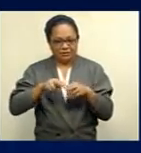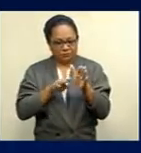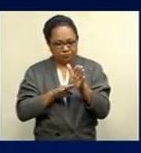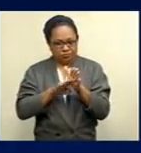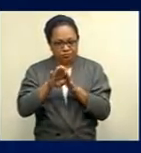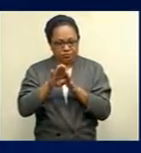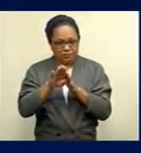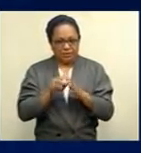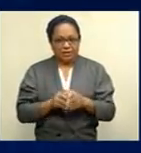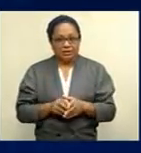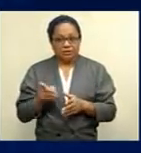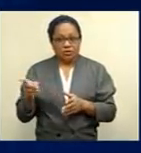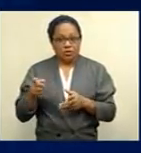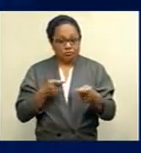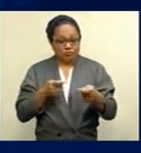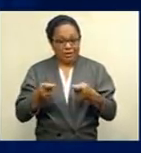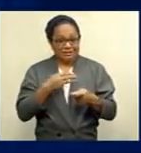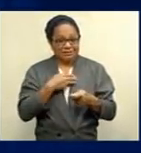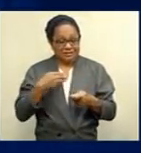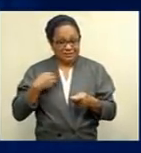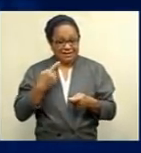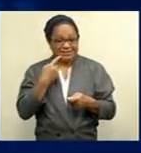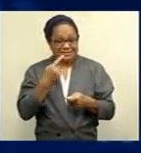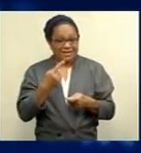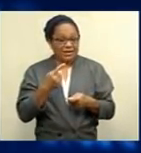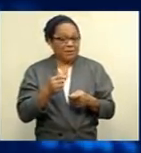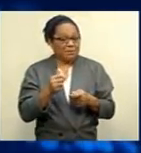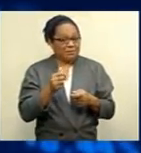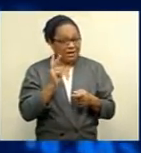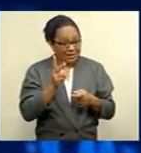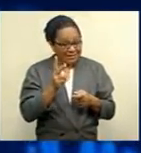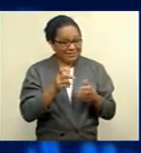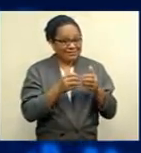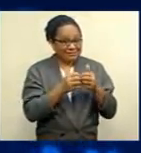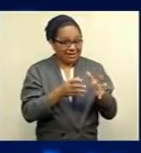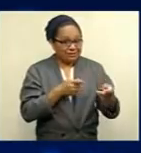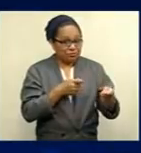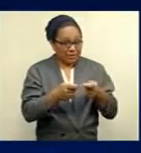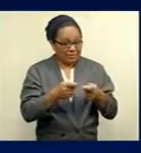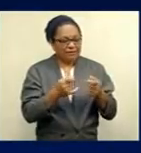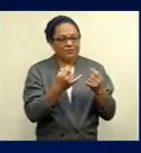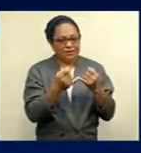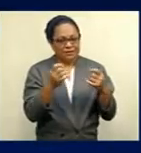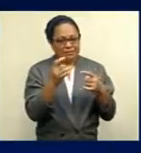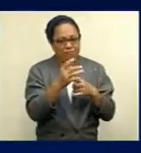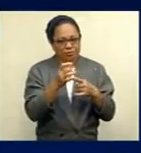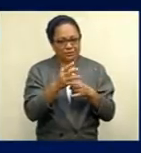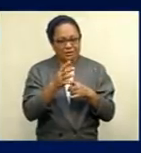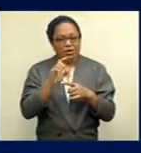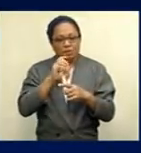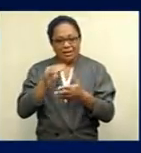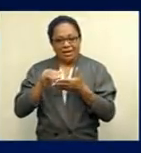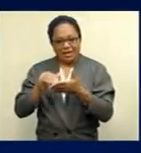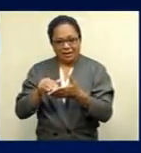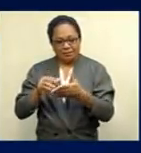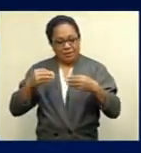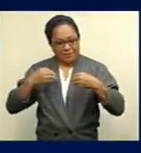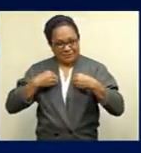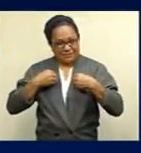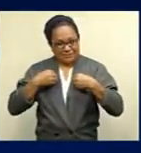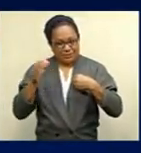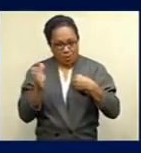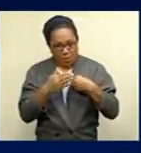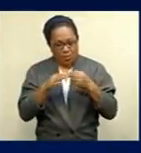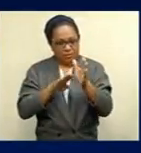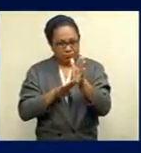Faiz Koya says returning to trade and investment-led growth hinges on creating enabling conditions for businesses to thrive.